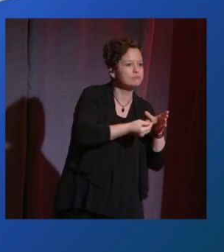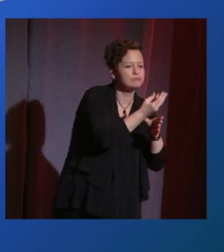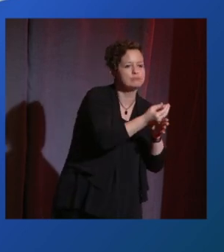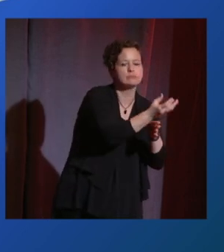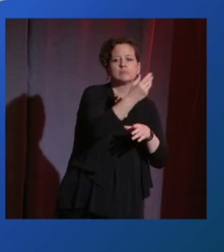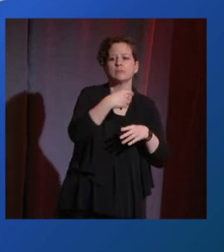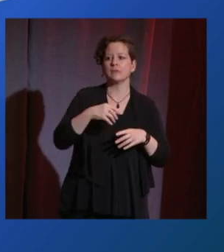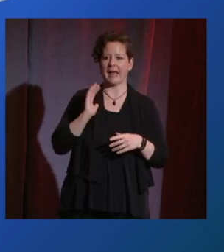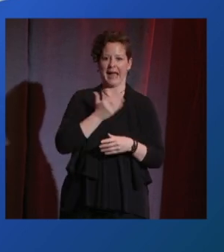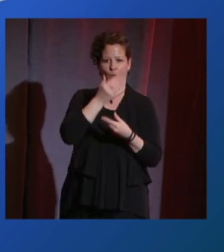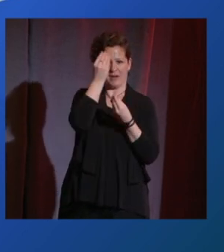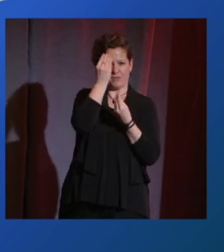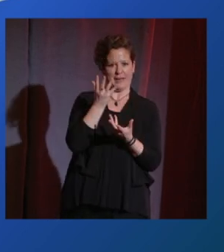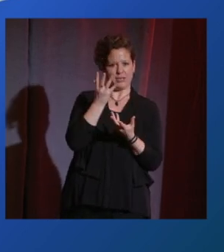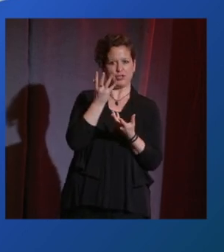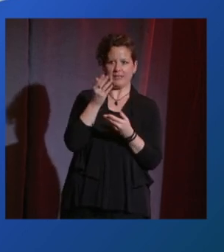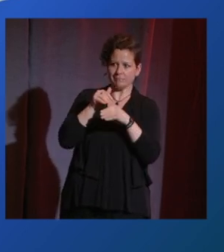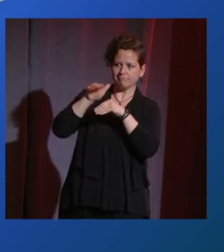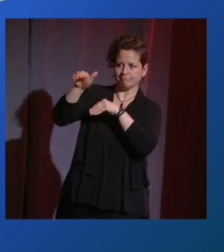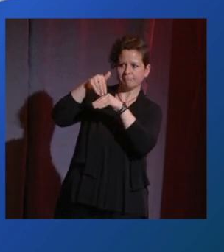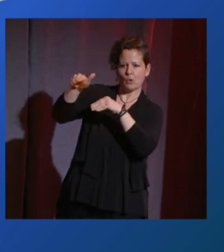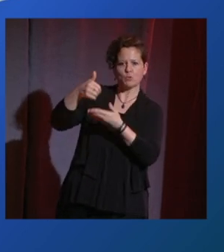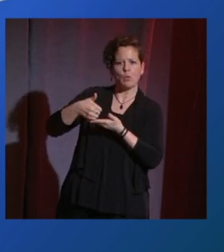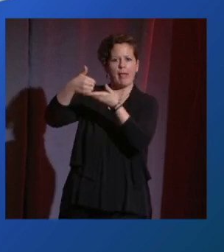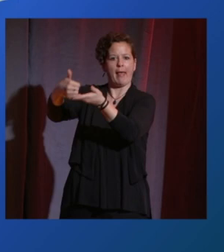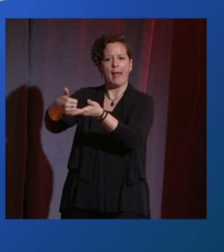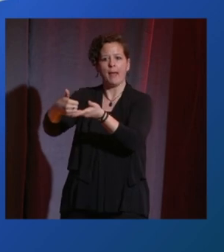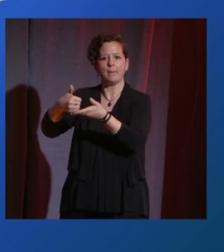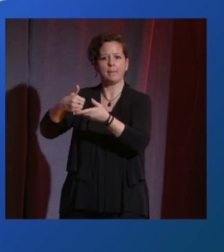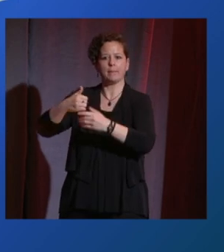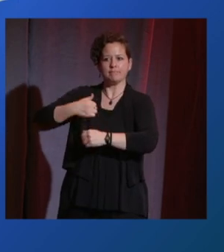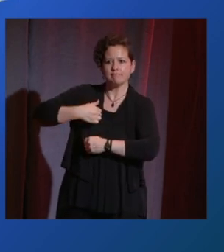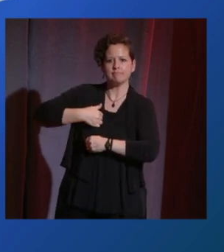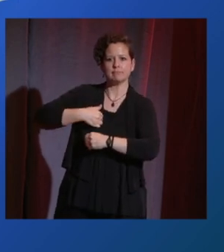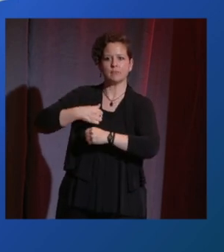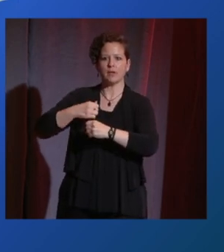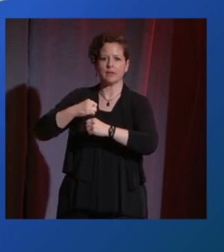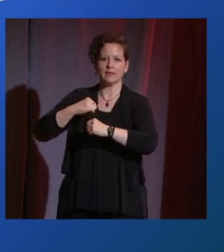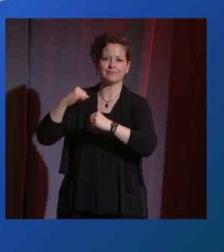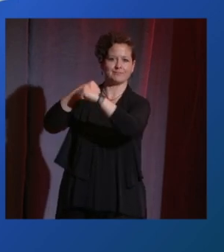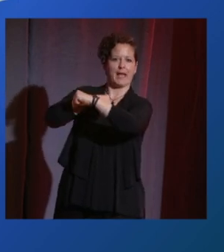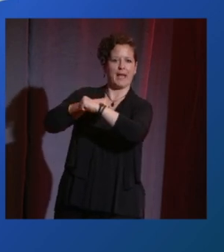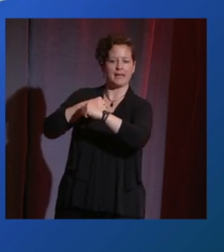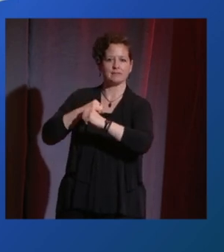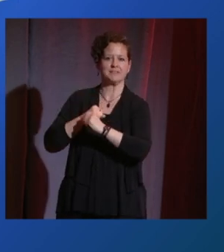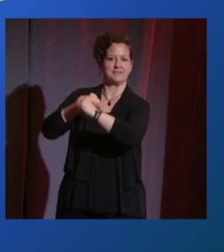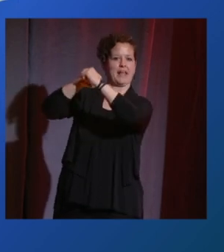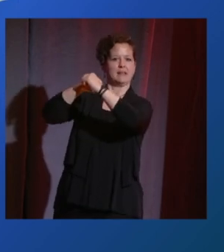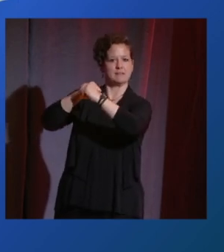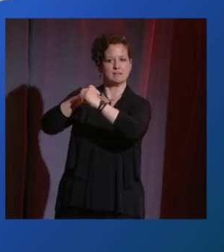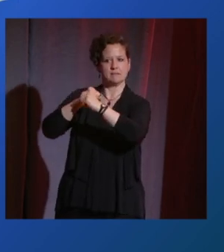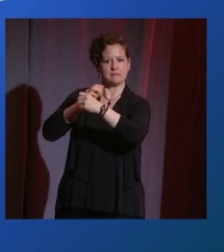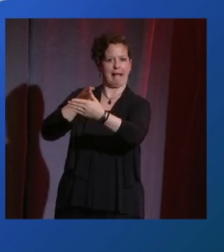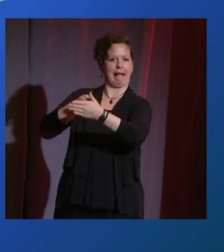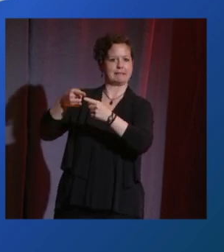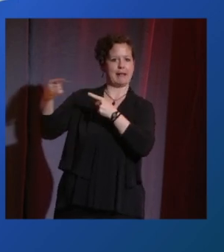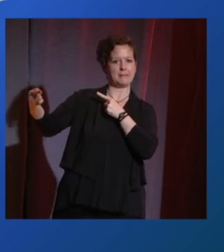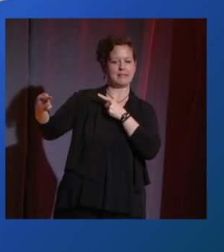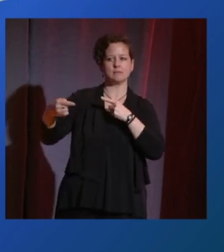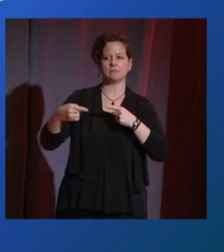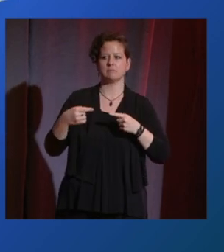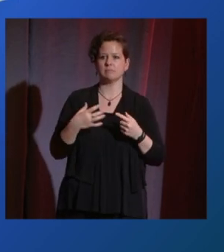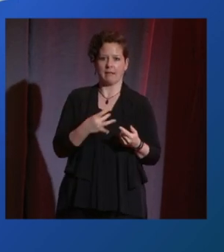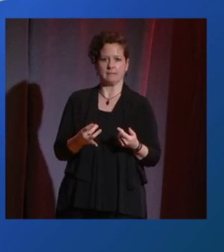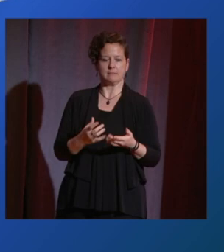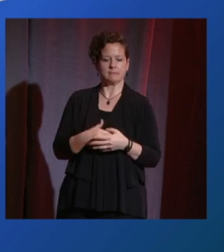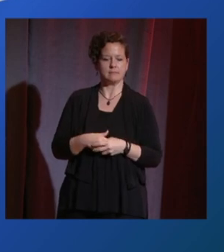to help that end user the end mission I think that's probably one of the highlights of my job awesome